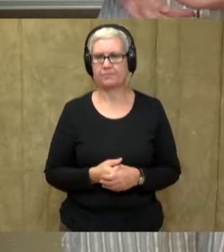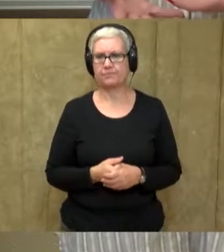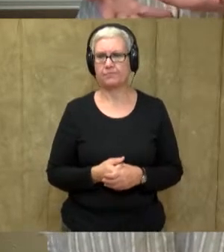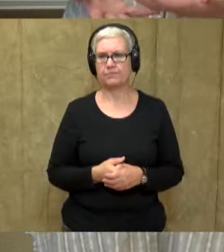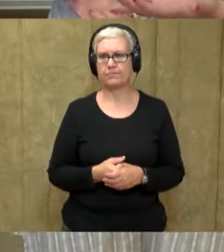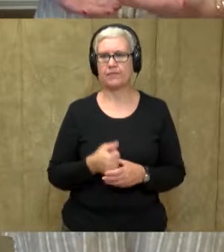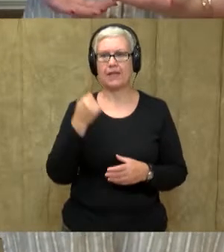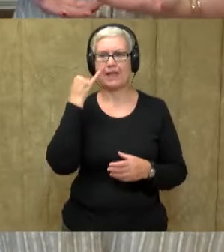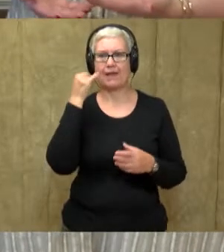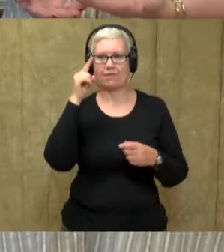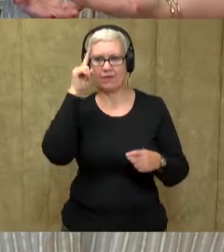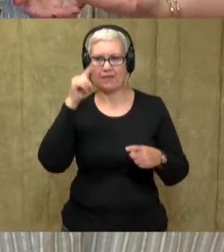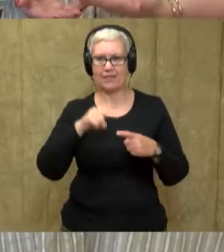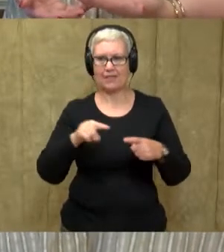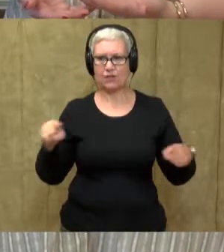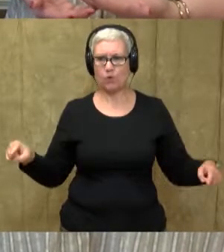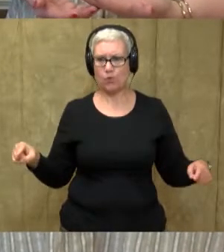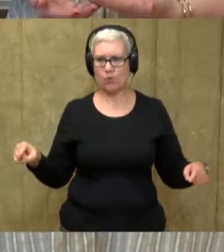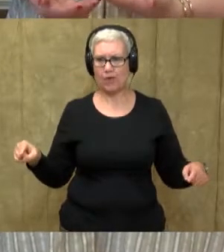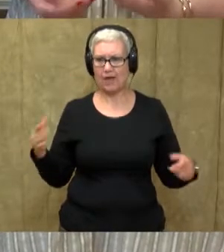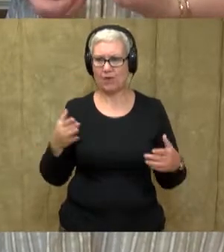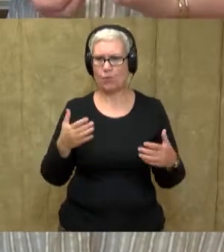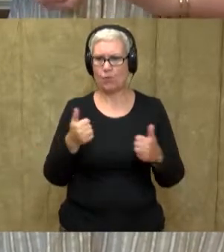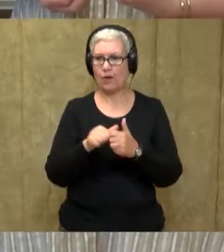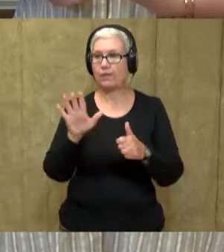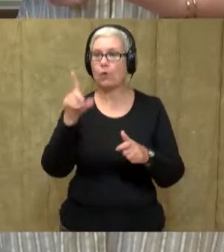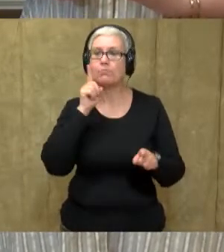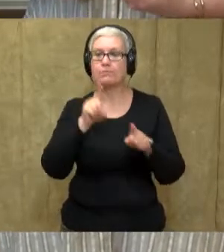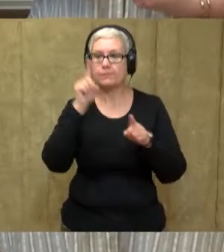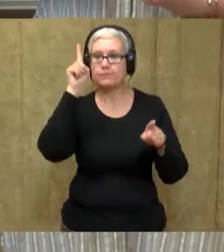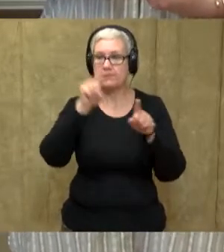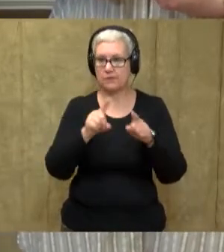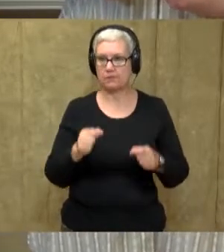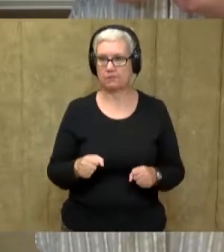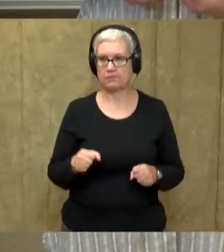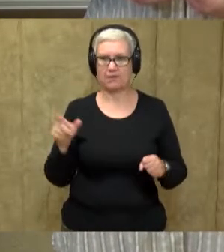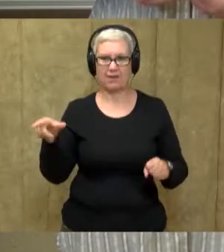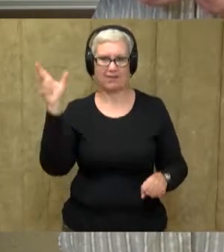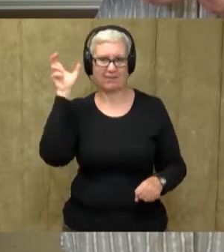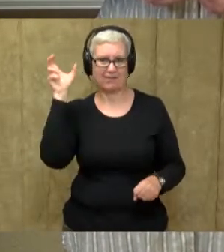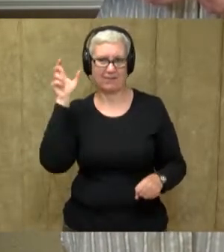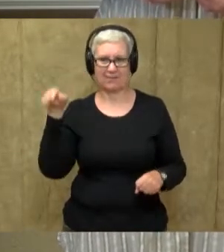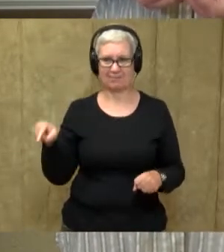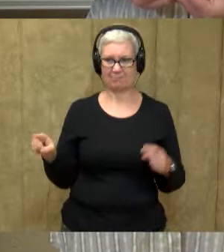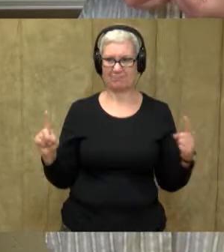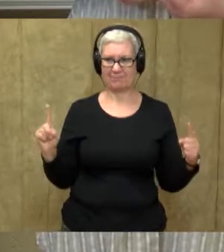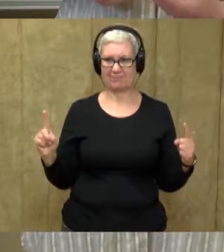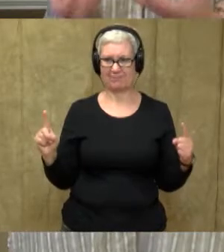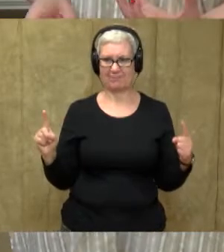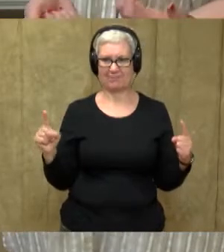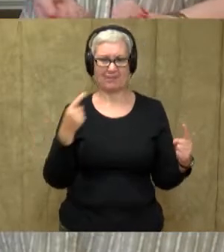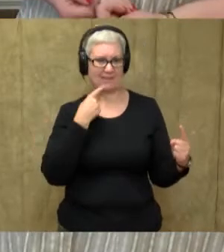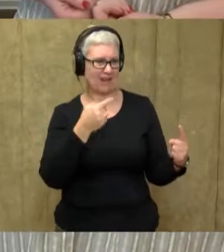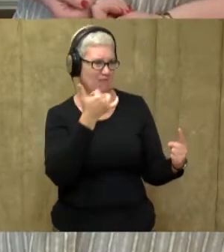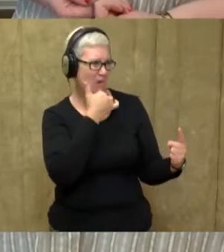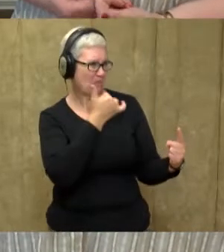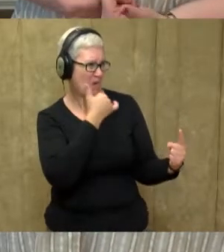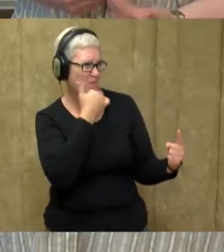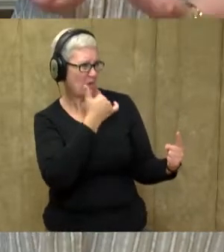If you're disagreeing with your sibling about something, are you going to listen to what they have to say if they keep telling you how wrong you